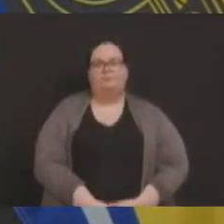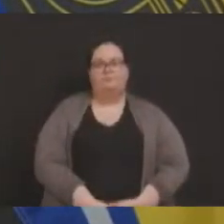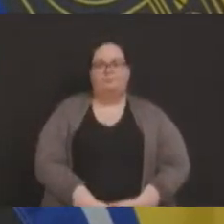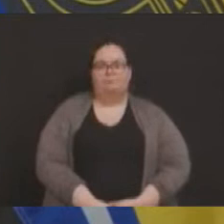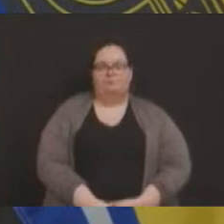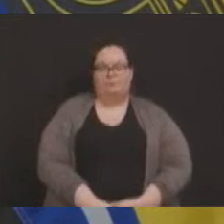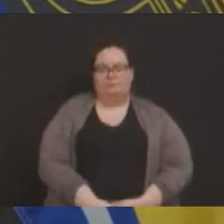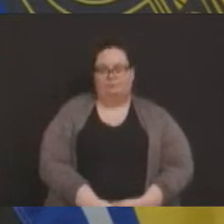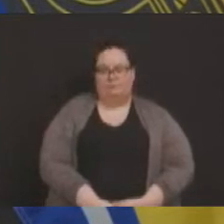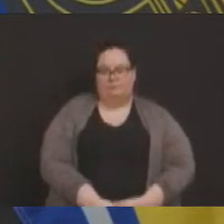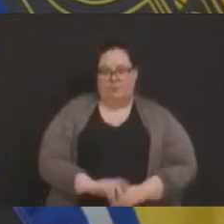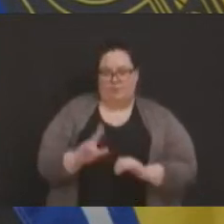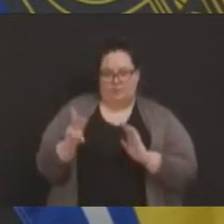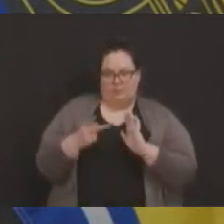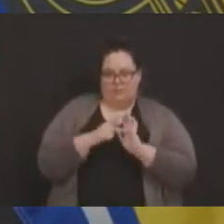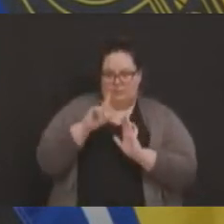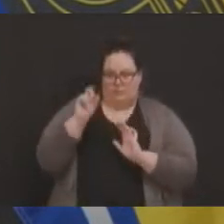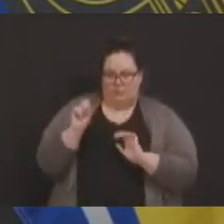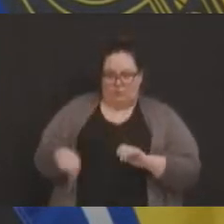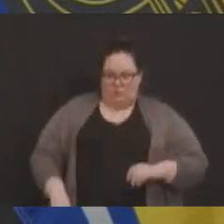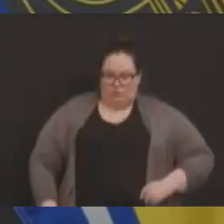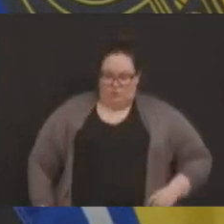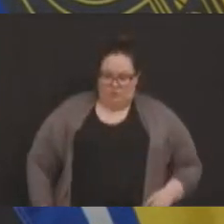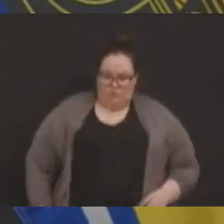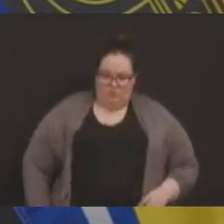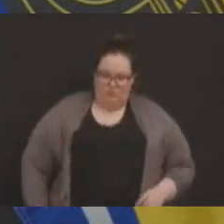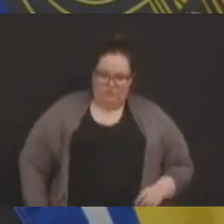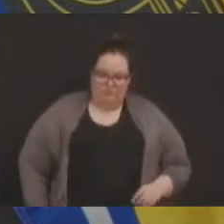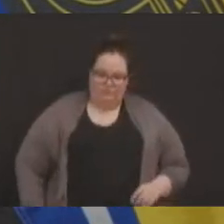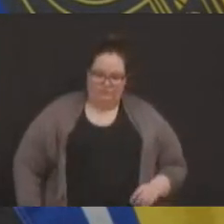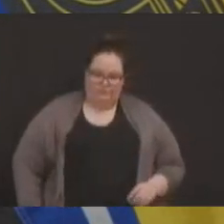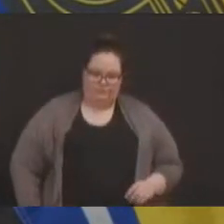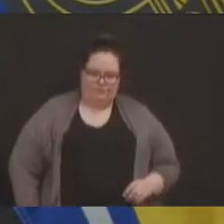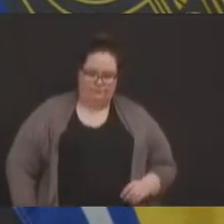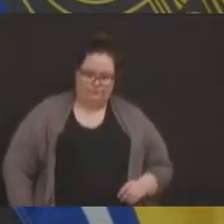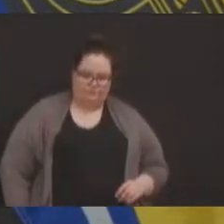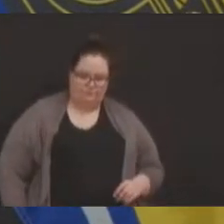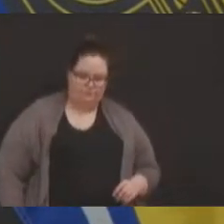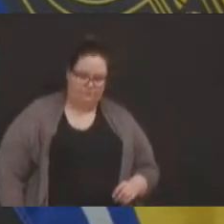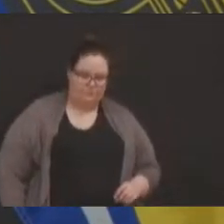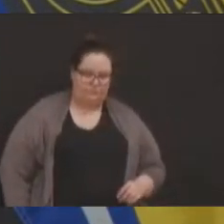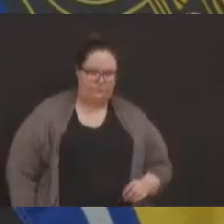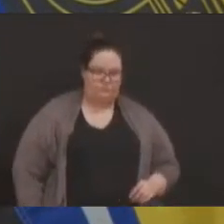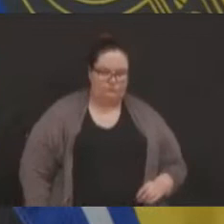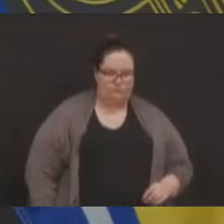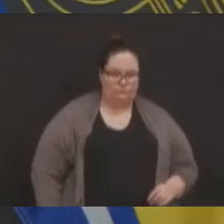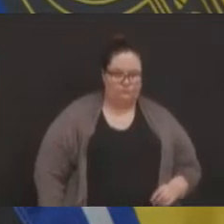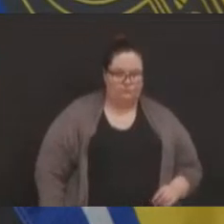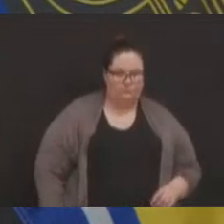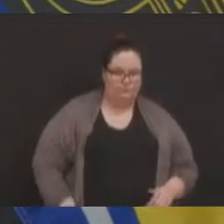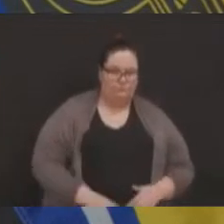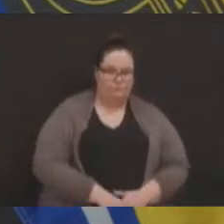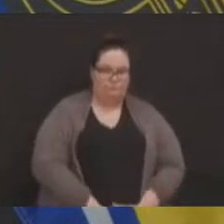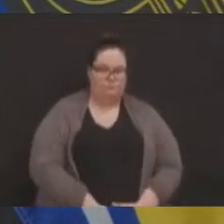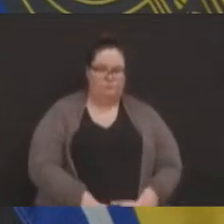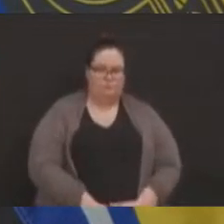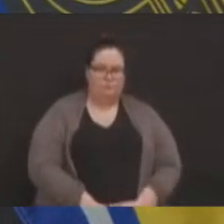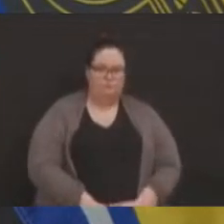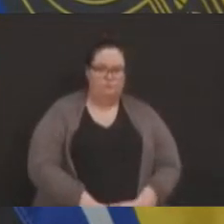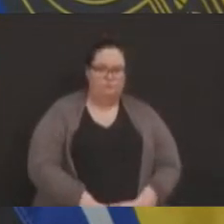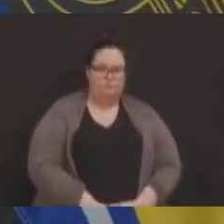de dépistage-là vont s'échelonner, s'éterniser combien de temps, de jours, de semaines?